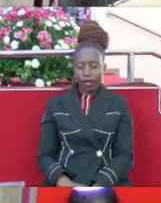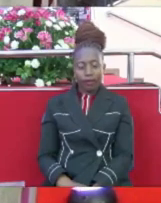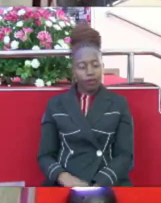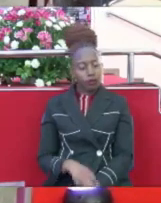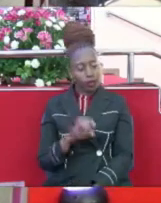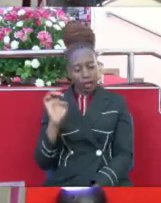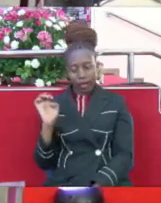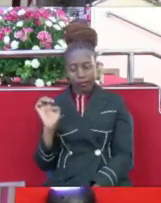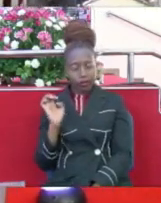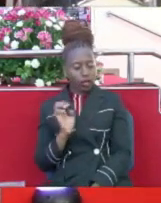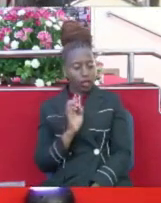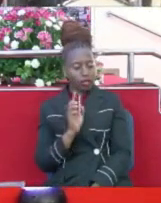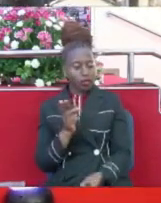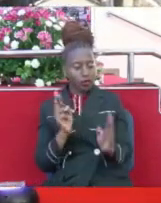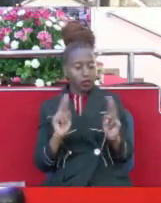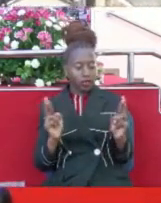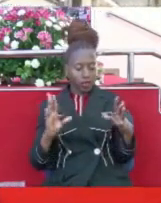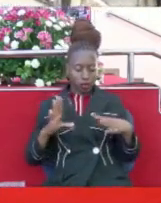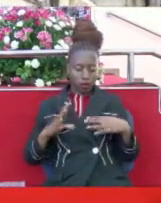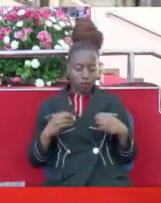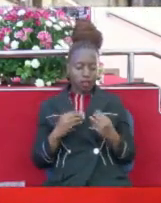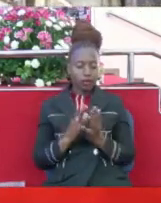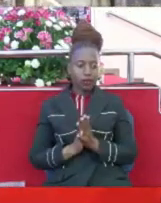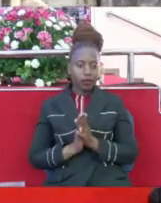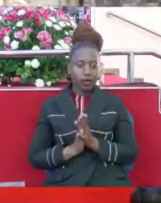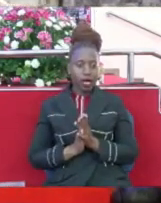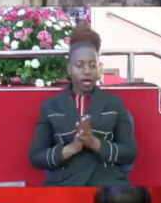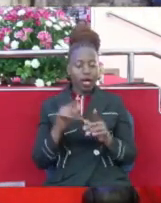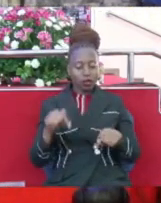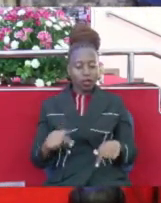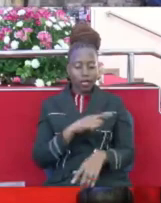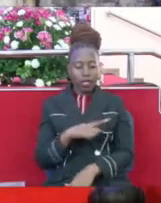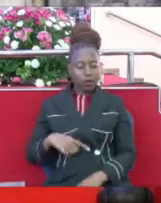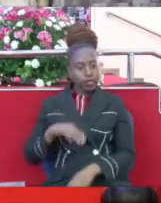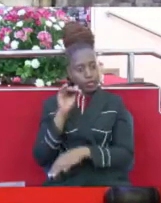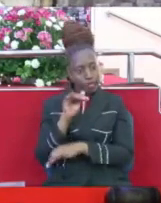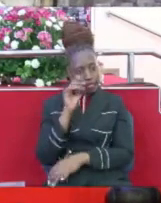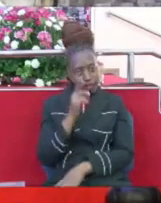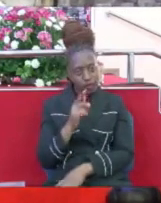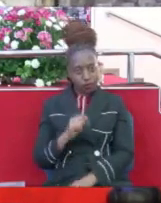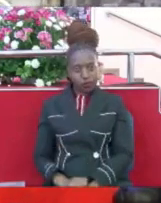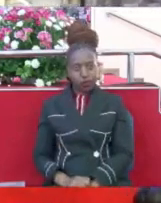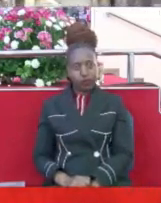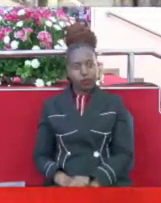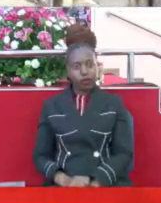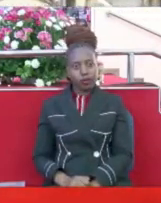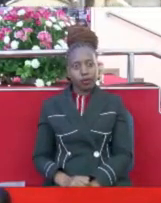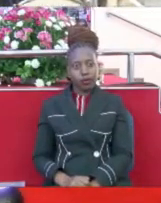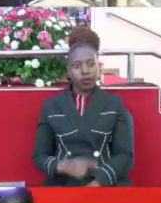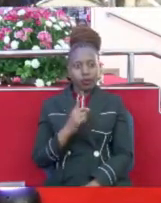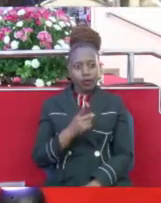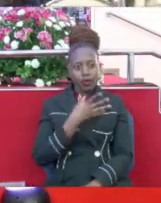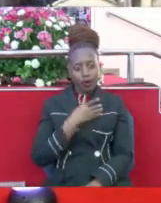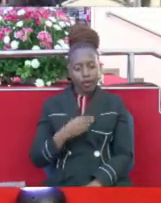na akaona huyo jamaa yuko tayari kupokea. Today the Lord is asking. Asubuhi leo Bwana anaulizeni. Would you want a double portion of the anointing?